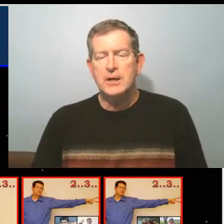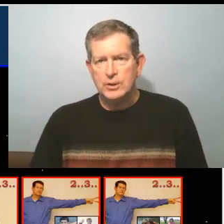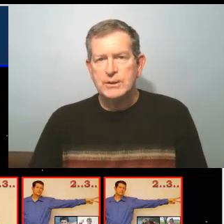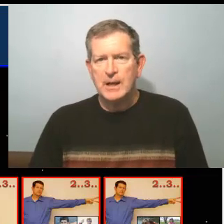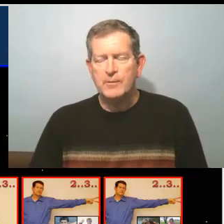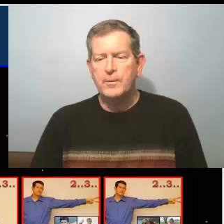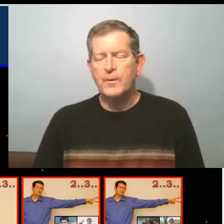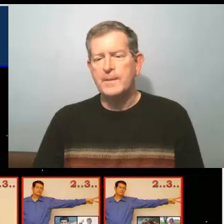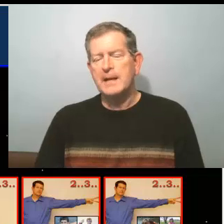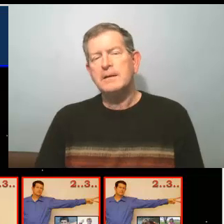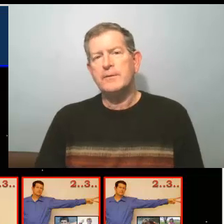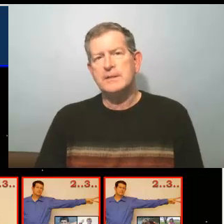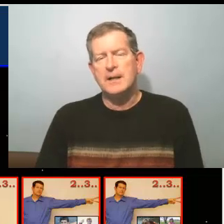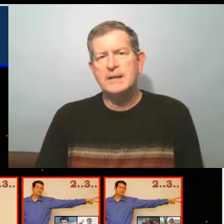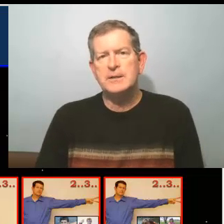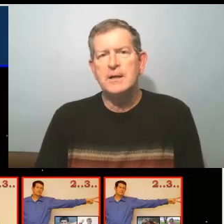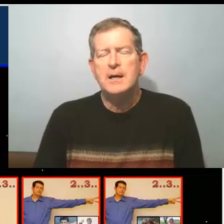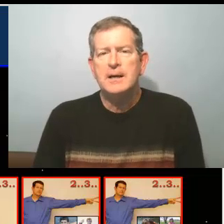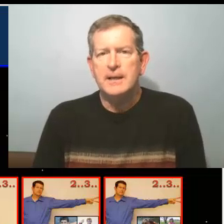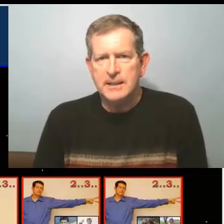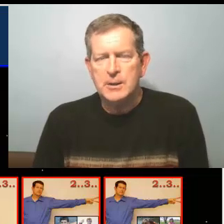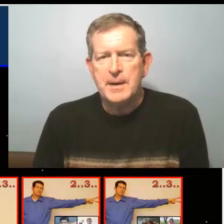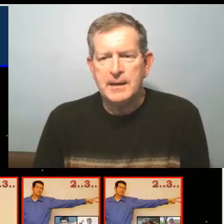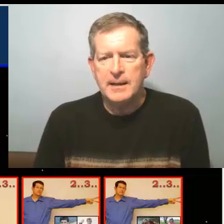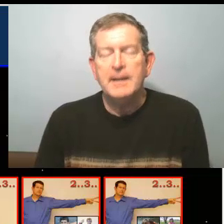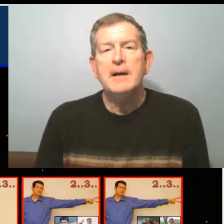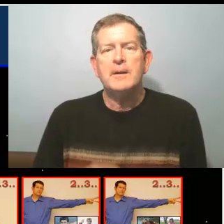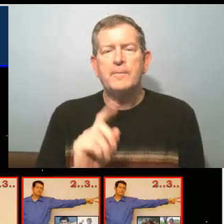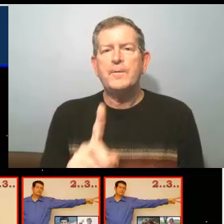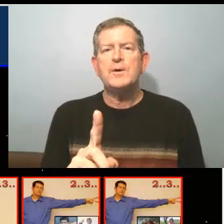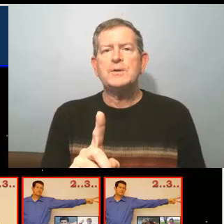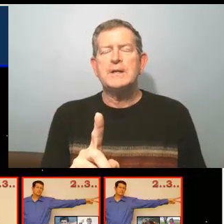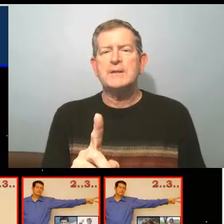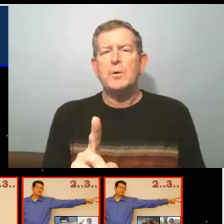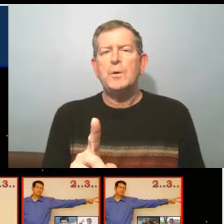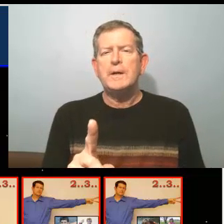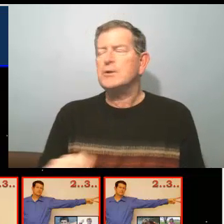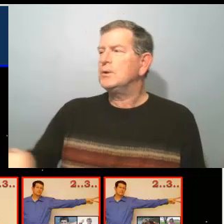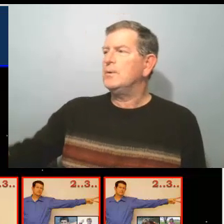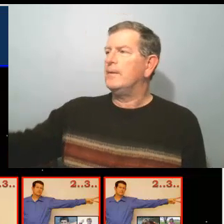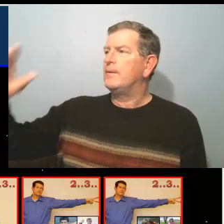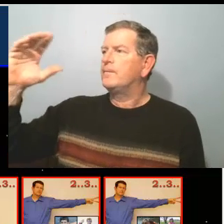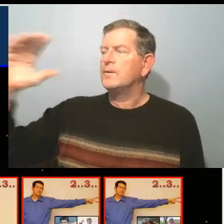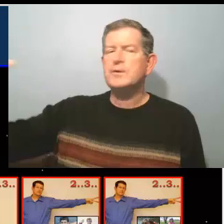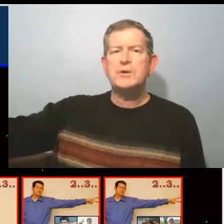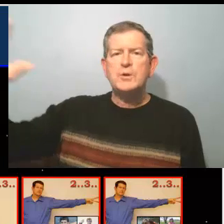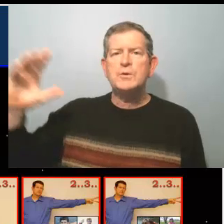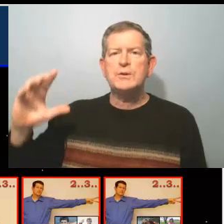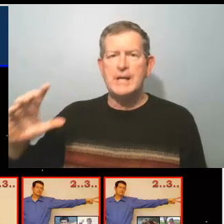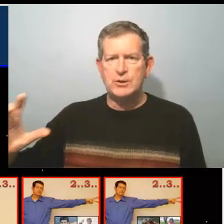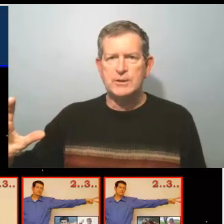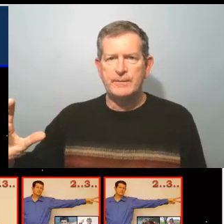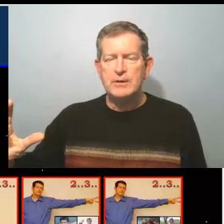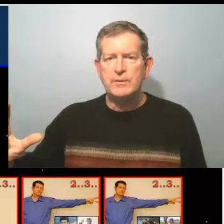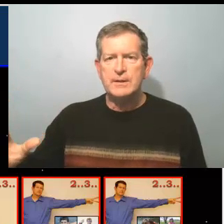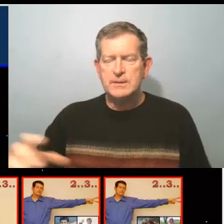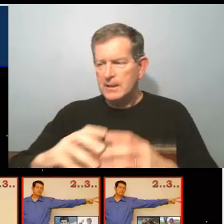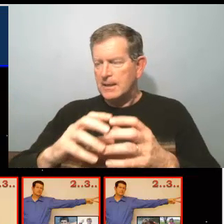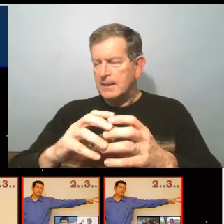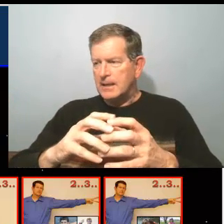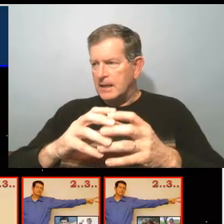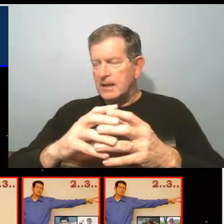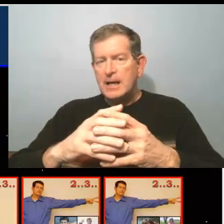lesson yourself, perform the activities in the lesson independently. The first is the whole issue of the first two sections of